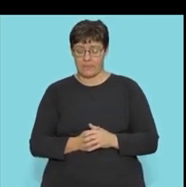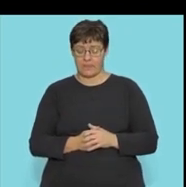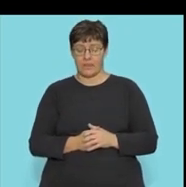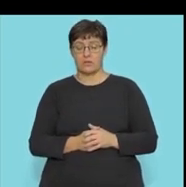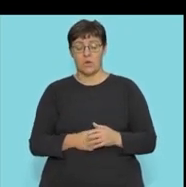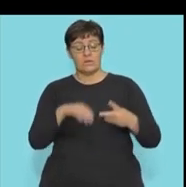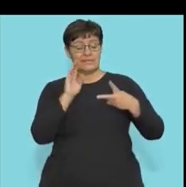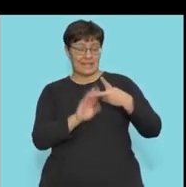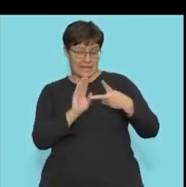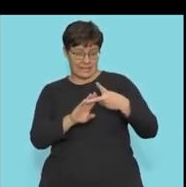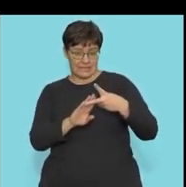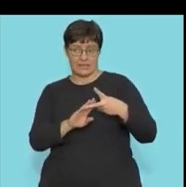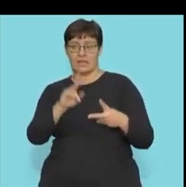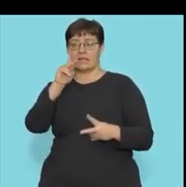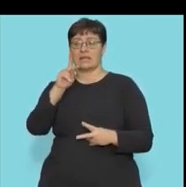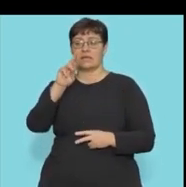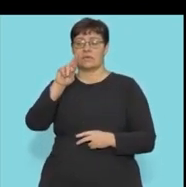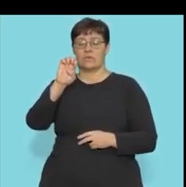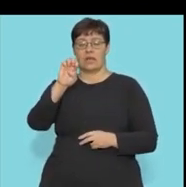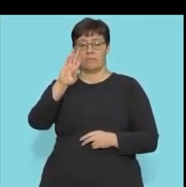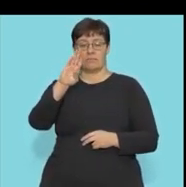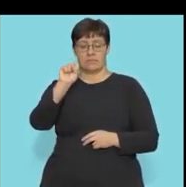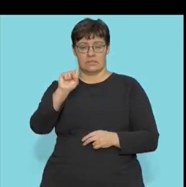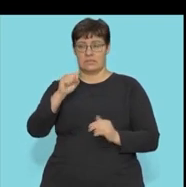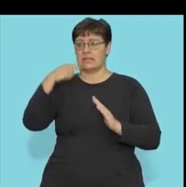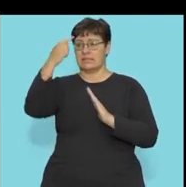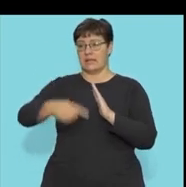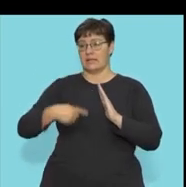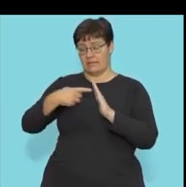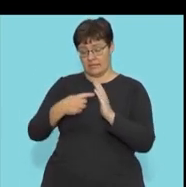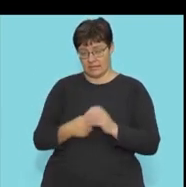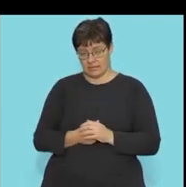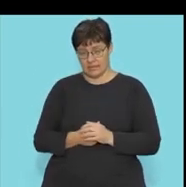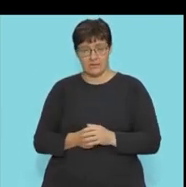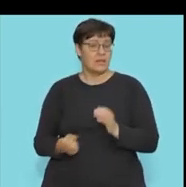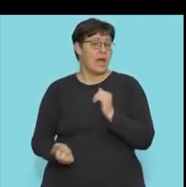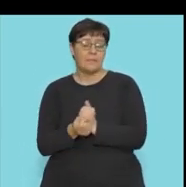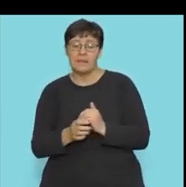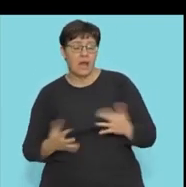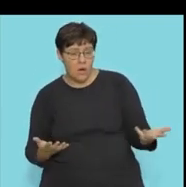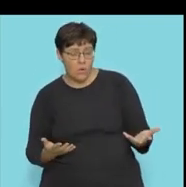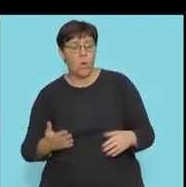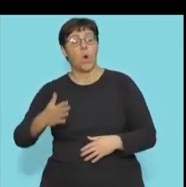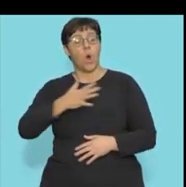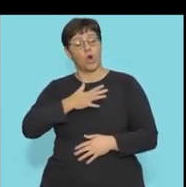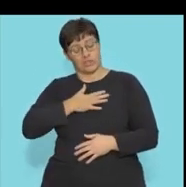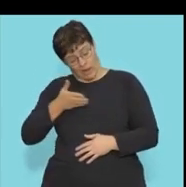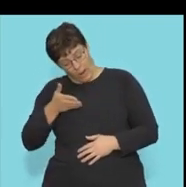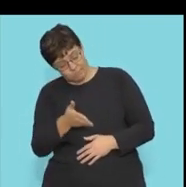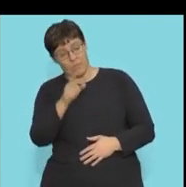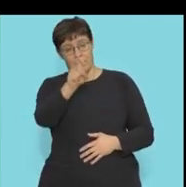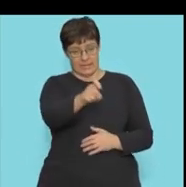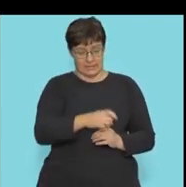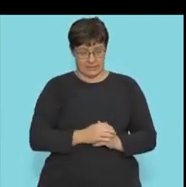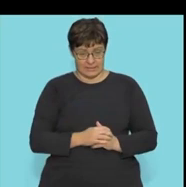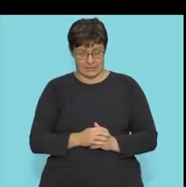The second stage is called the Krebs cycle. This can only take place if oxygen is